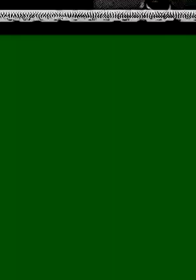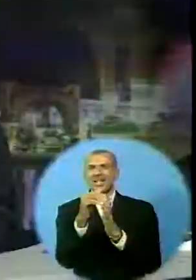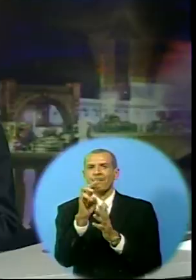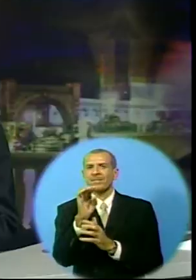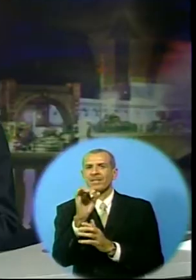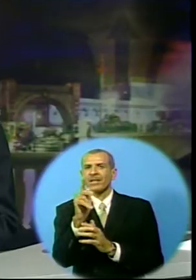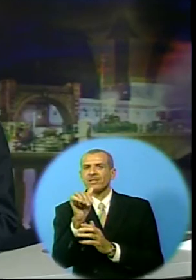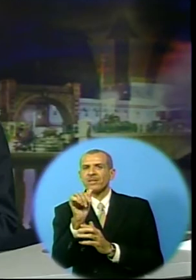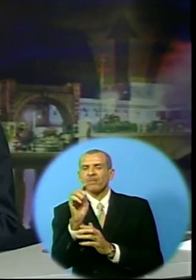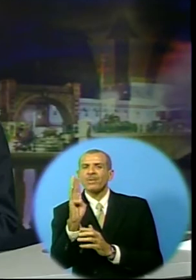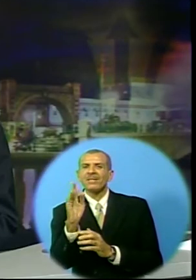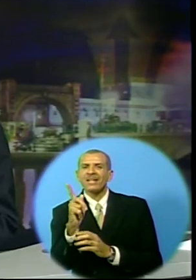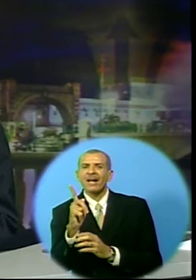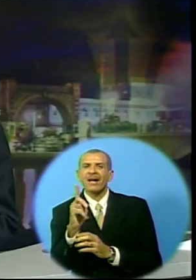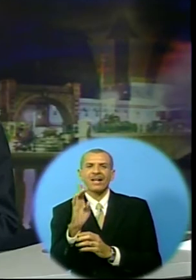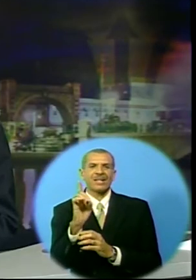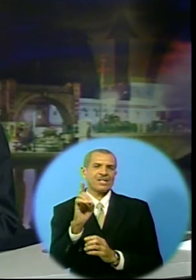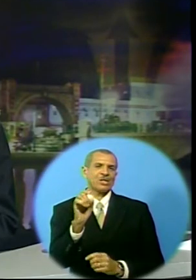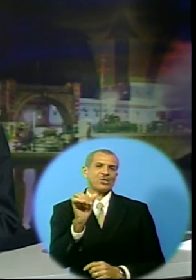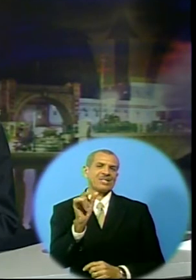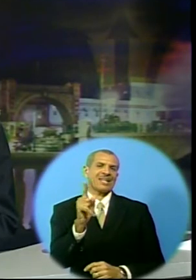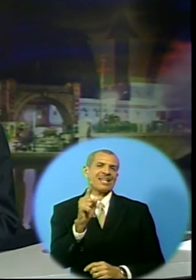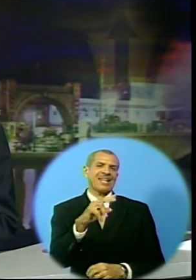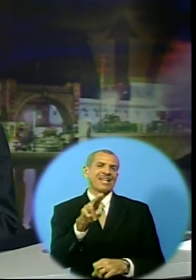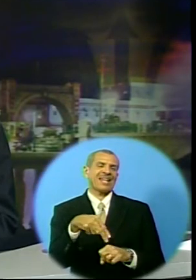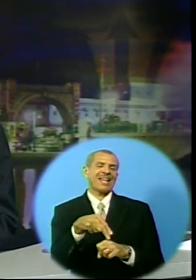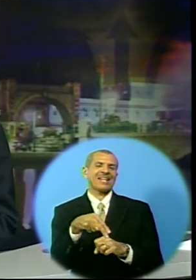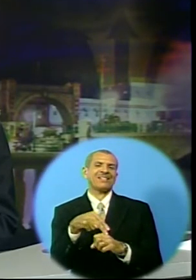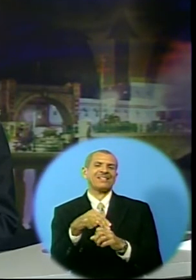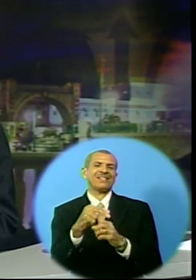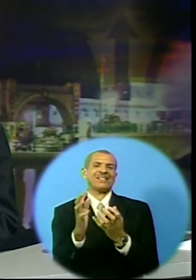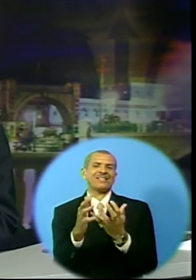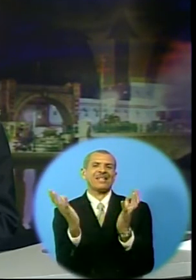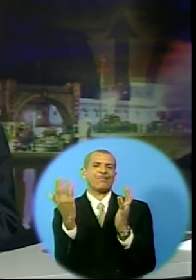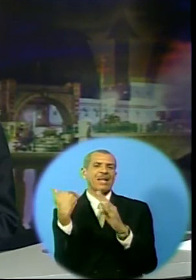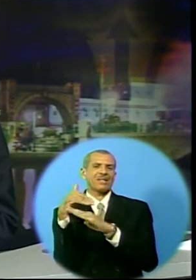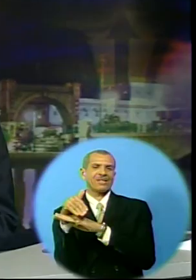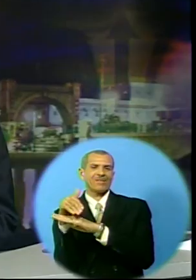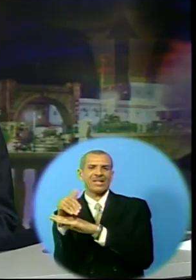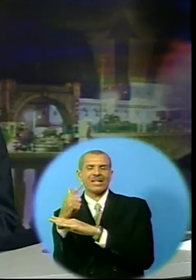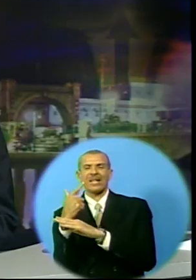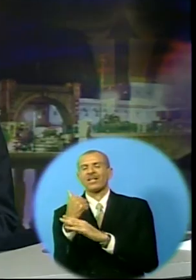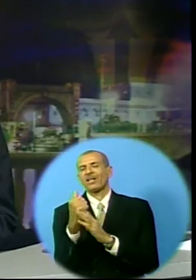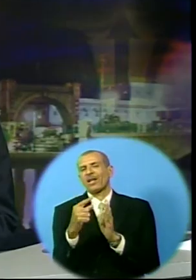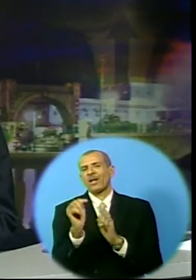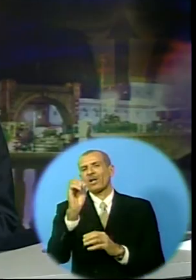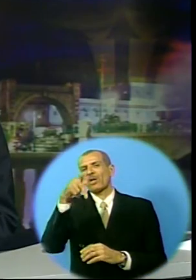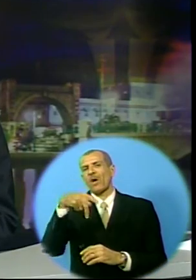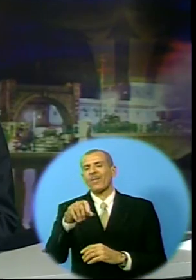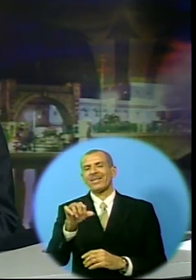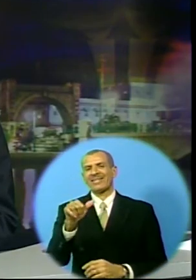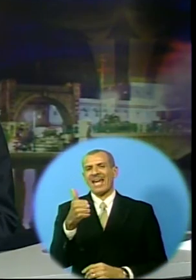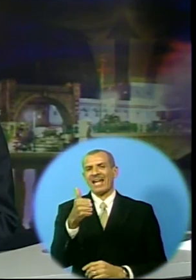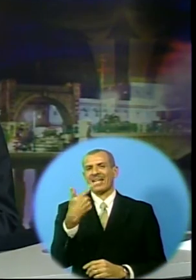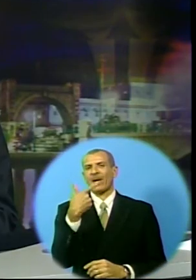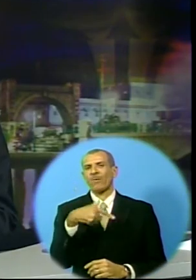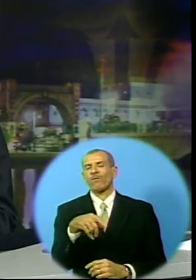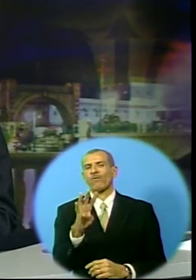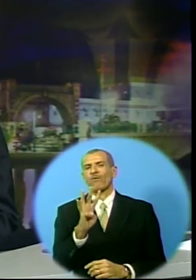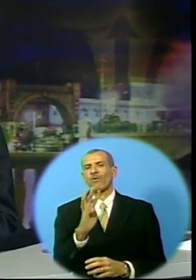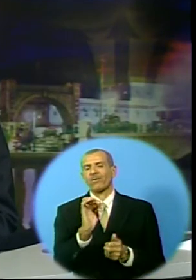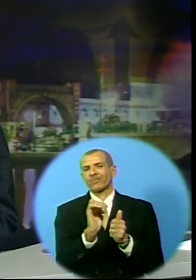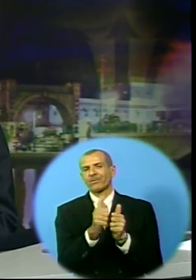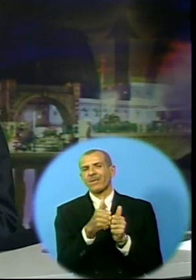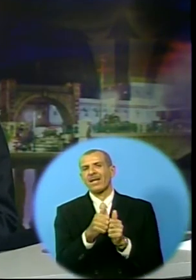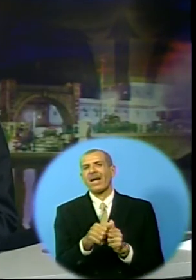The Russell BFA Premier League continued at National Stadium last evening. They now topped the standings with 10 points from four games, the